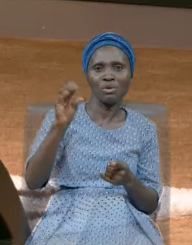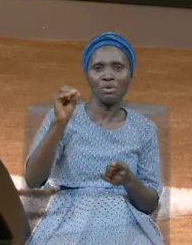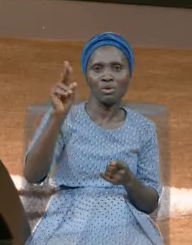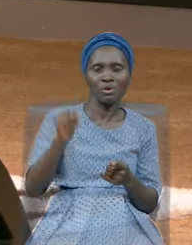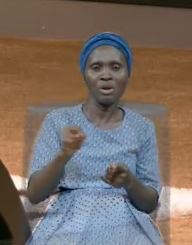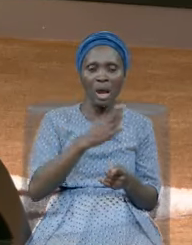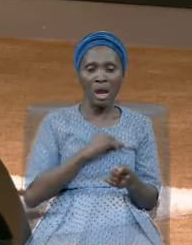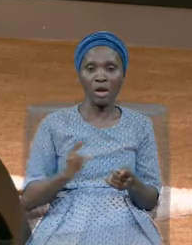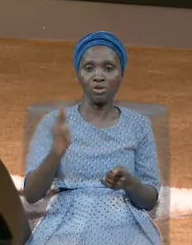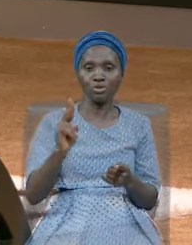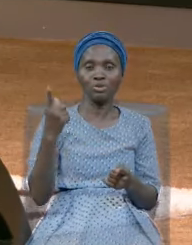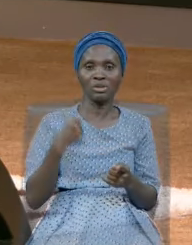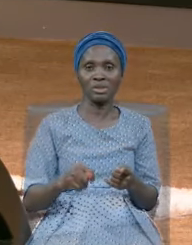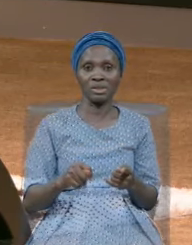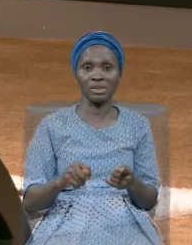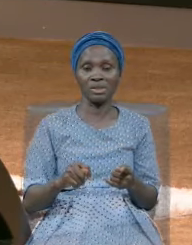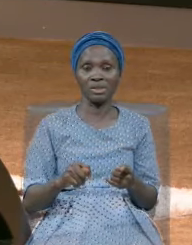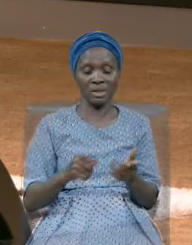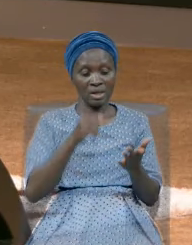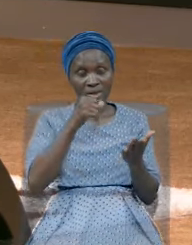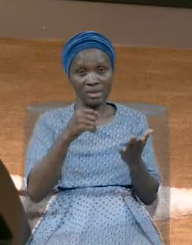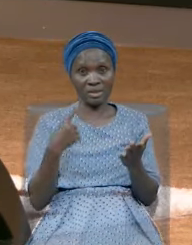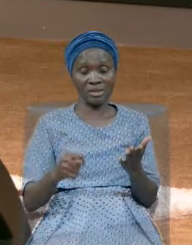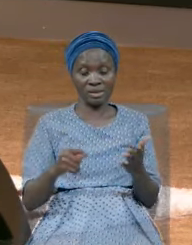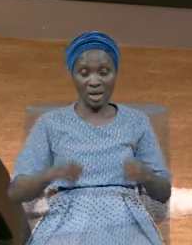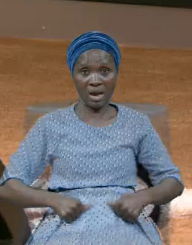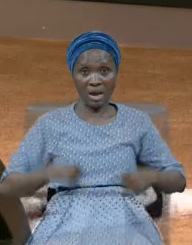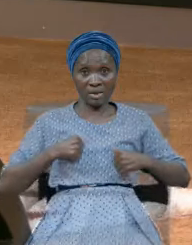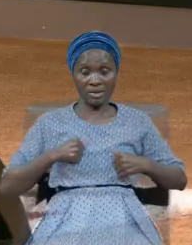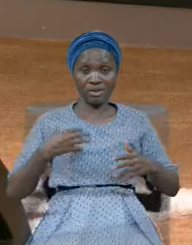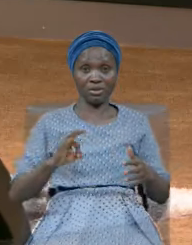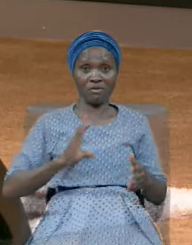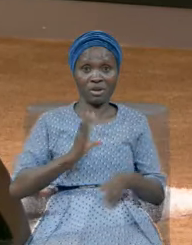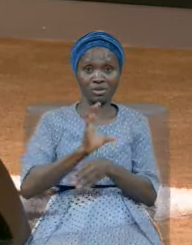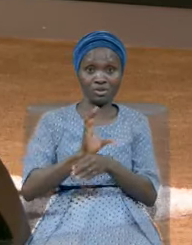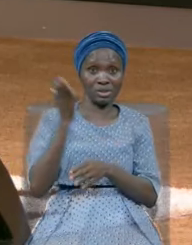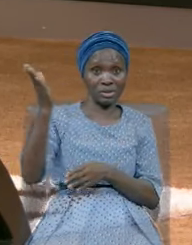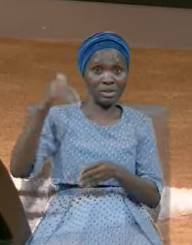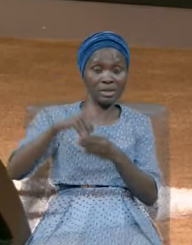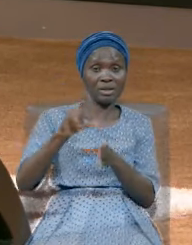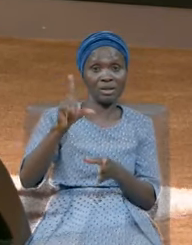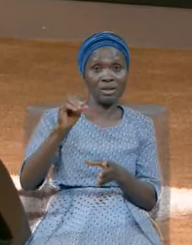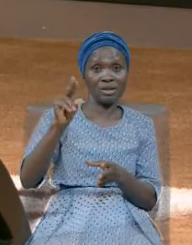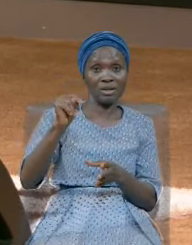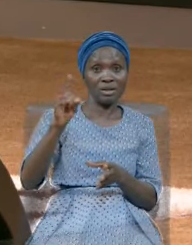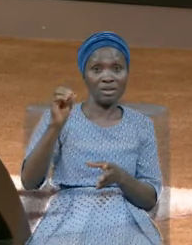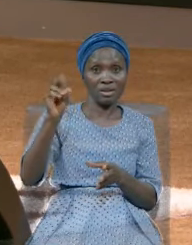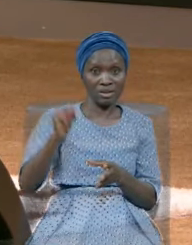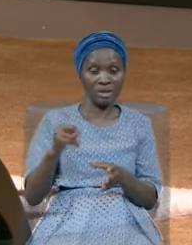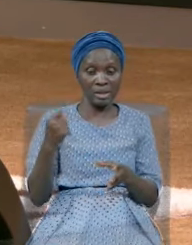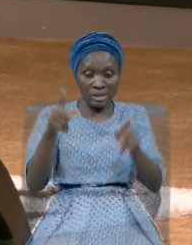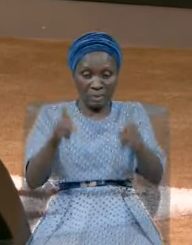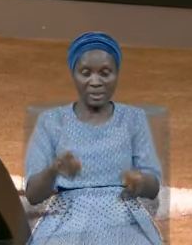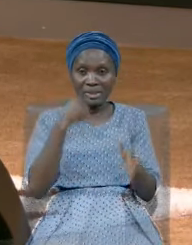our church in London. When I opened the letter, the fellow said, I'm writing this to you. I